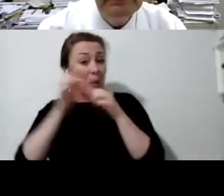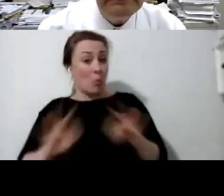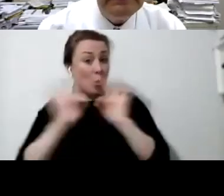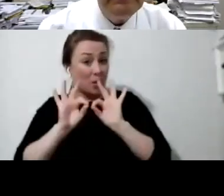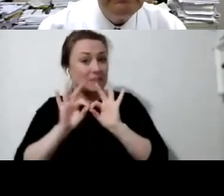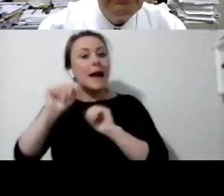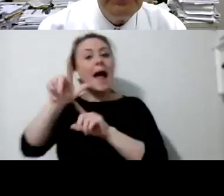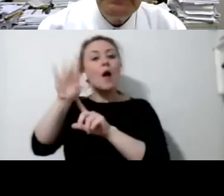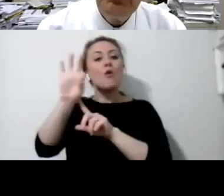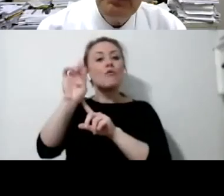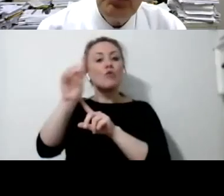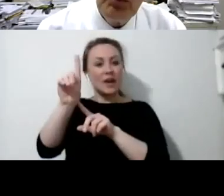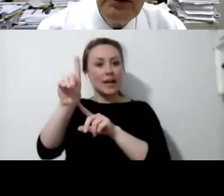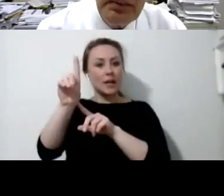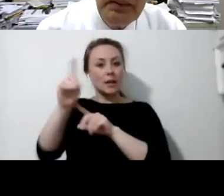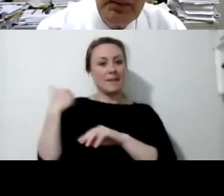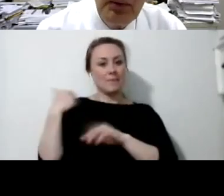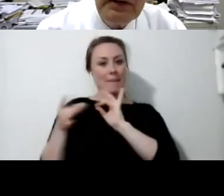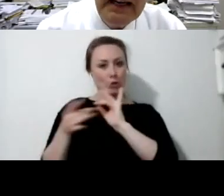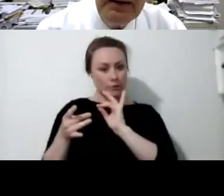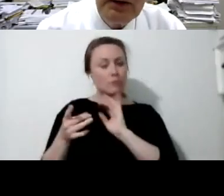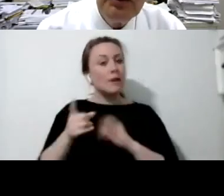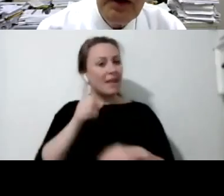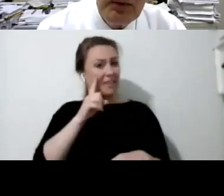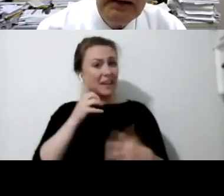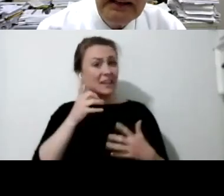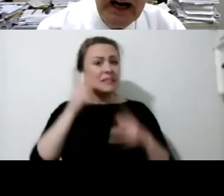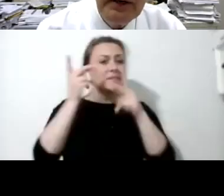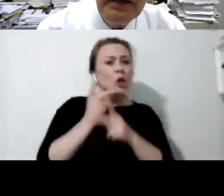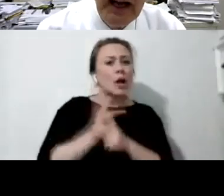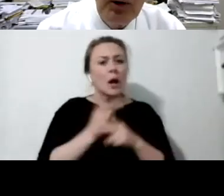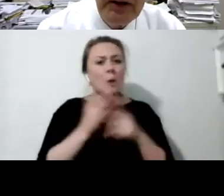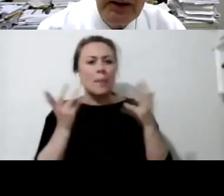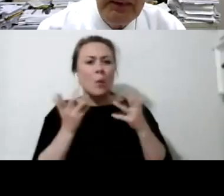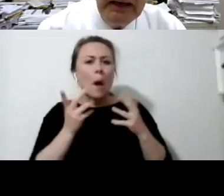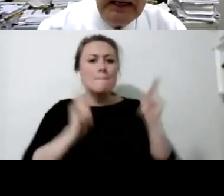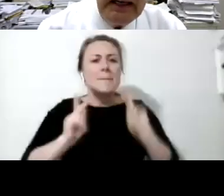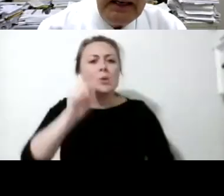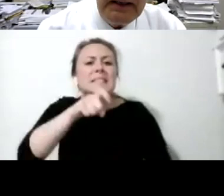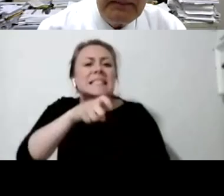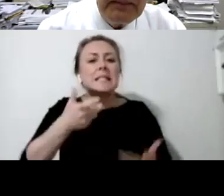mentioned, finding out really what do people need, what do they want, and how we can help them